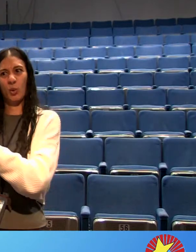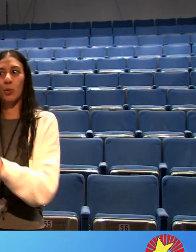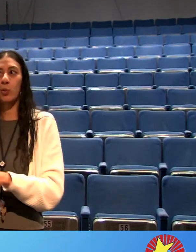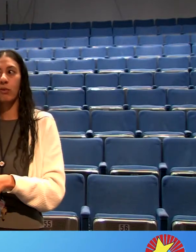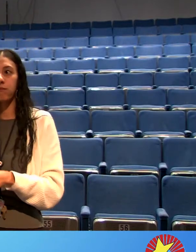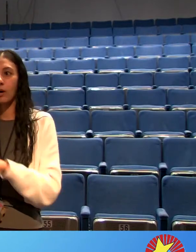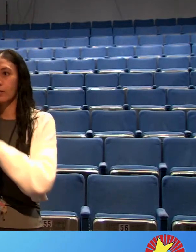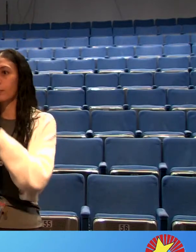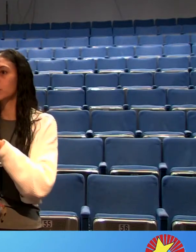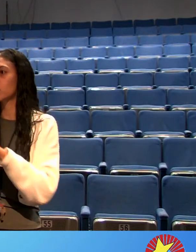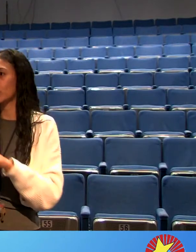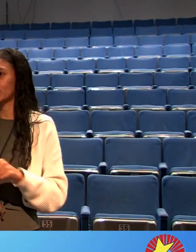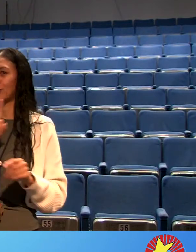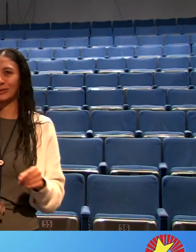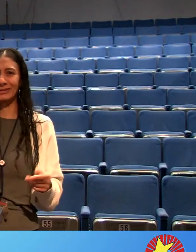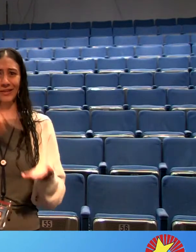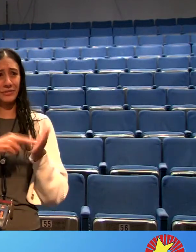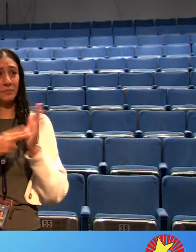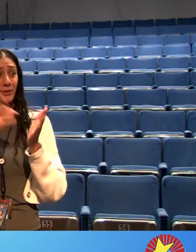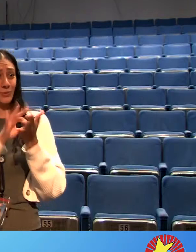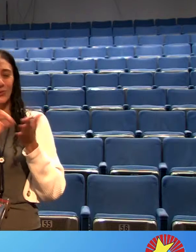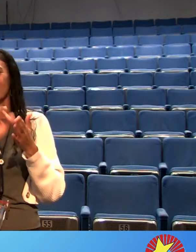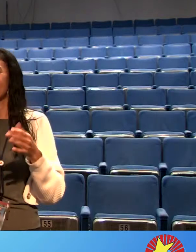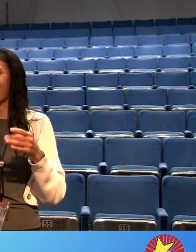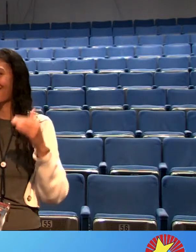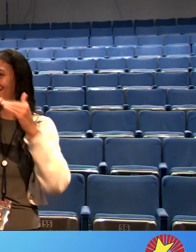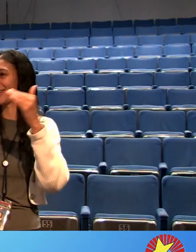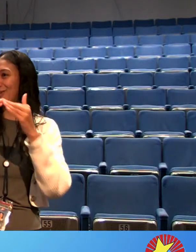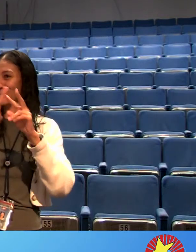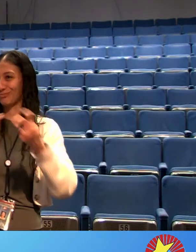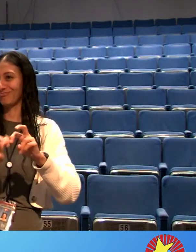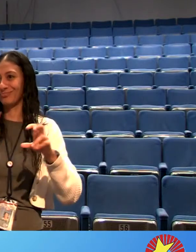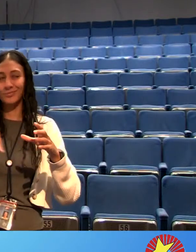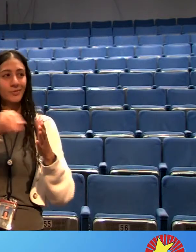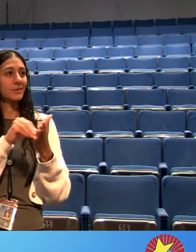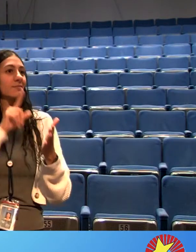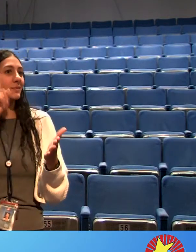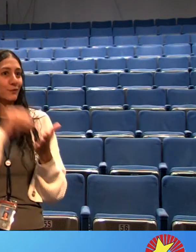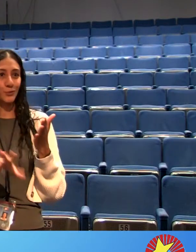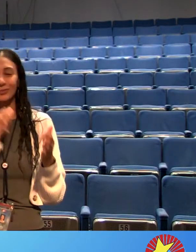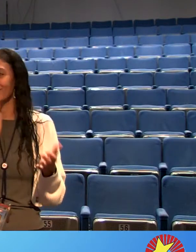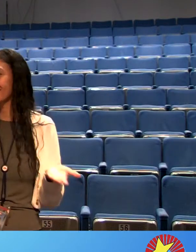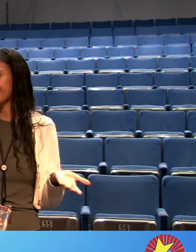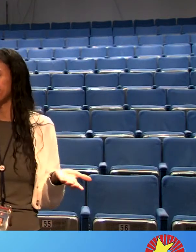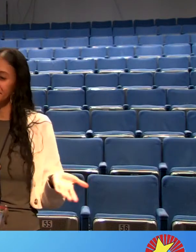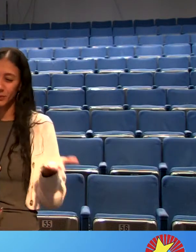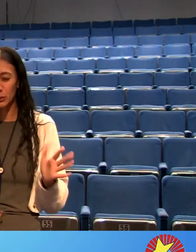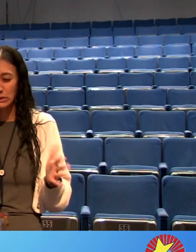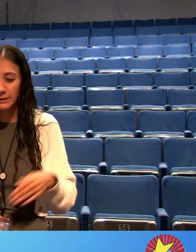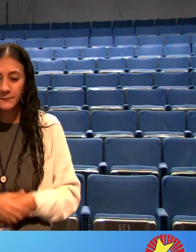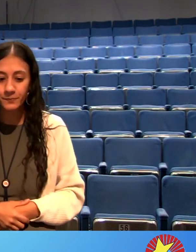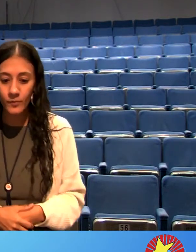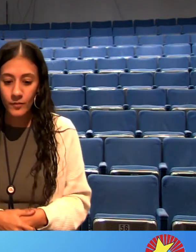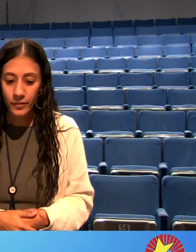Some state assessments are phonic-based, which means that it's not accessible for deaf and hard of hearing